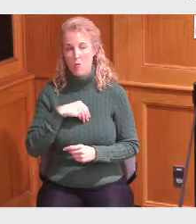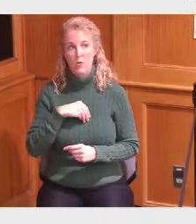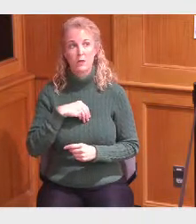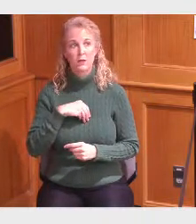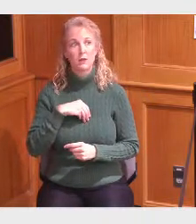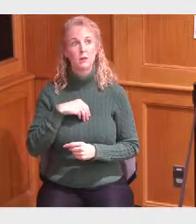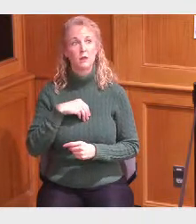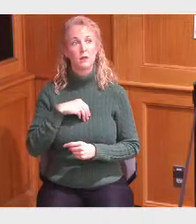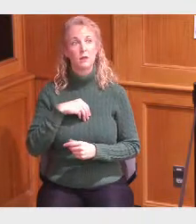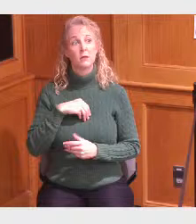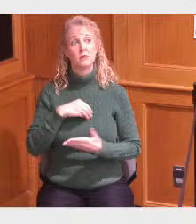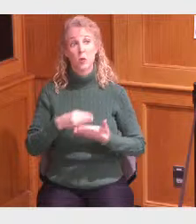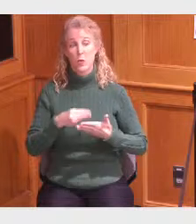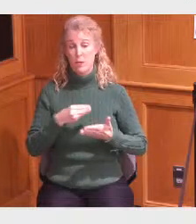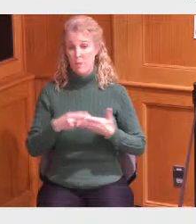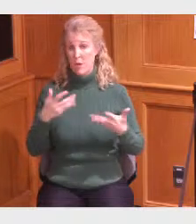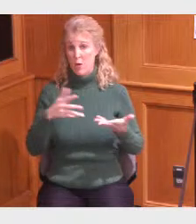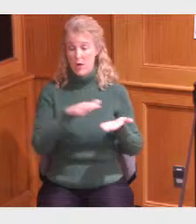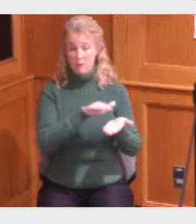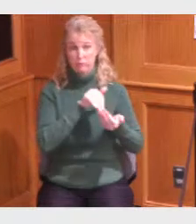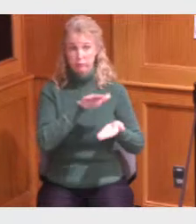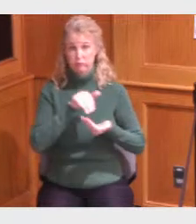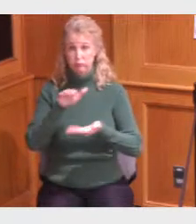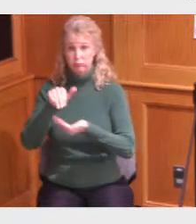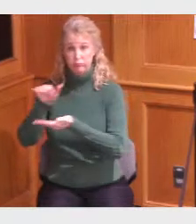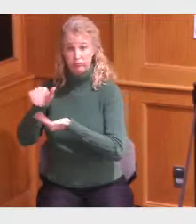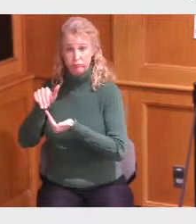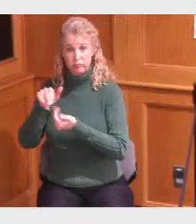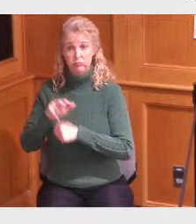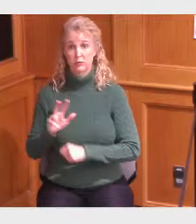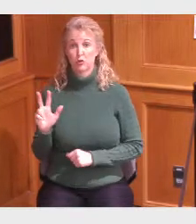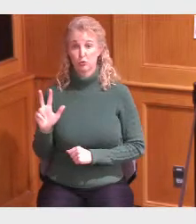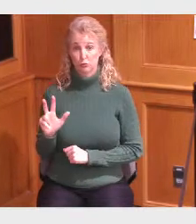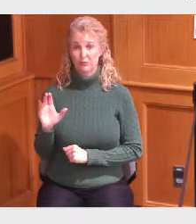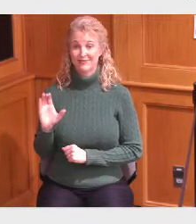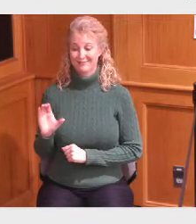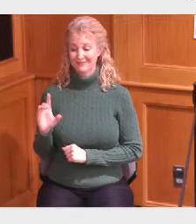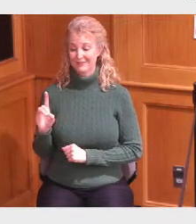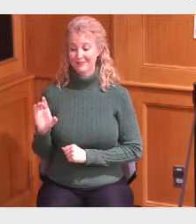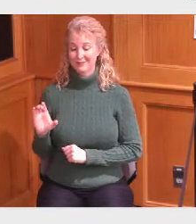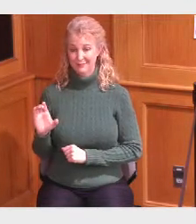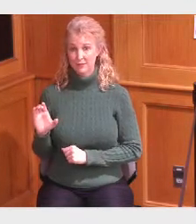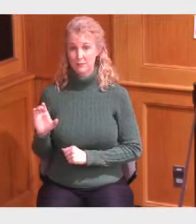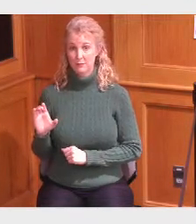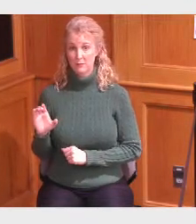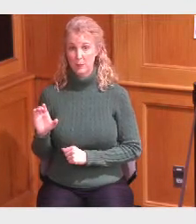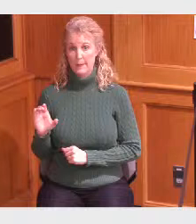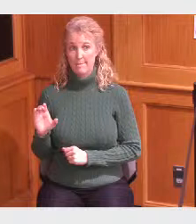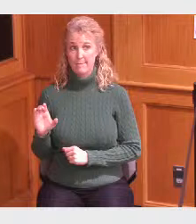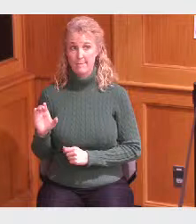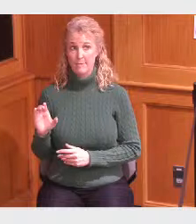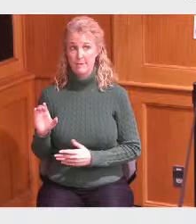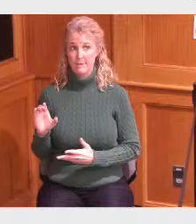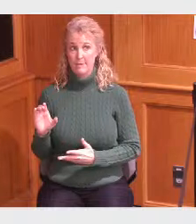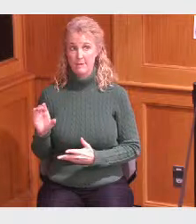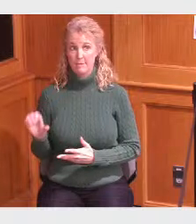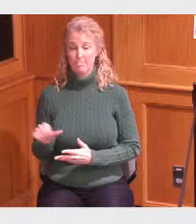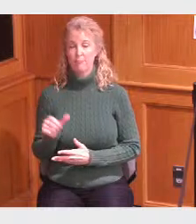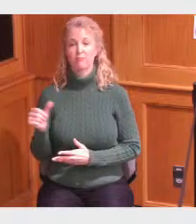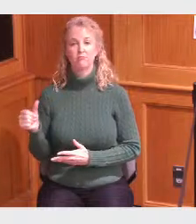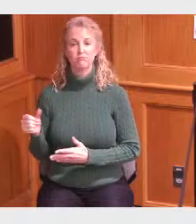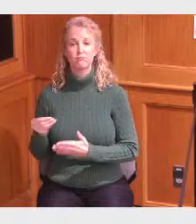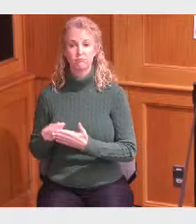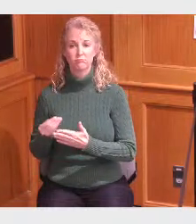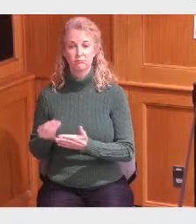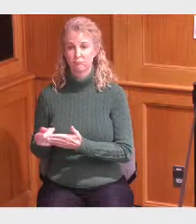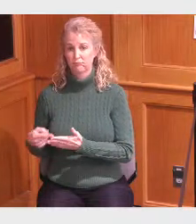in addition to the money we raise for the property assessments, 3CDC also has other revenue sources that